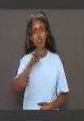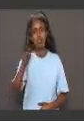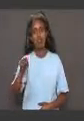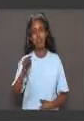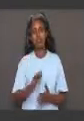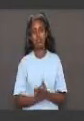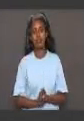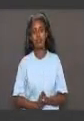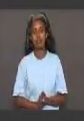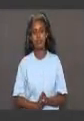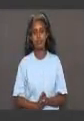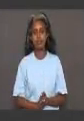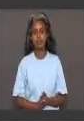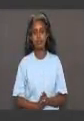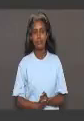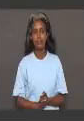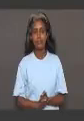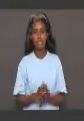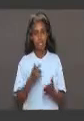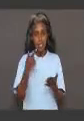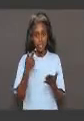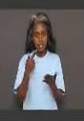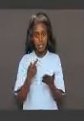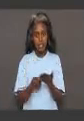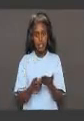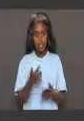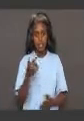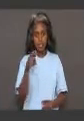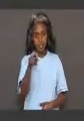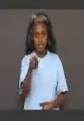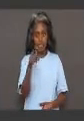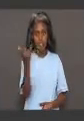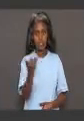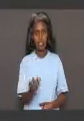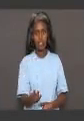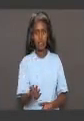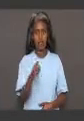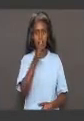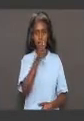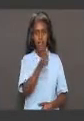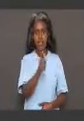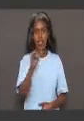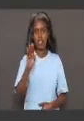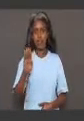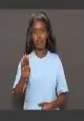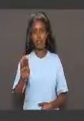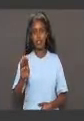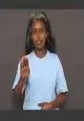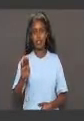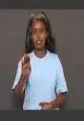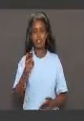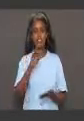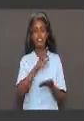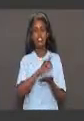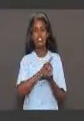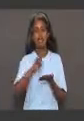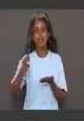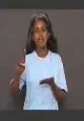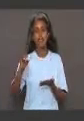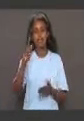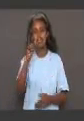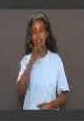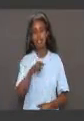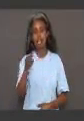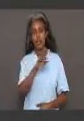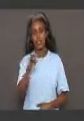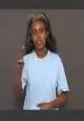arc. In this diagram, AB is the diameter.